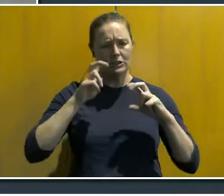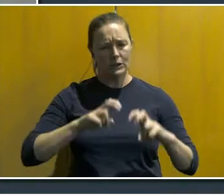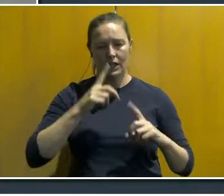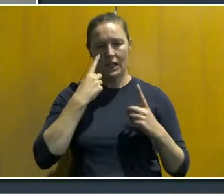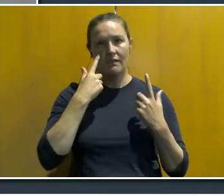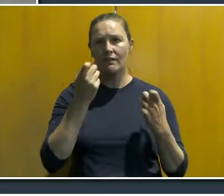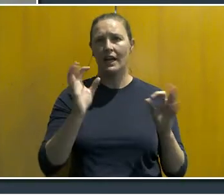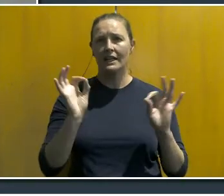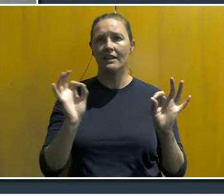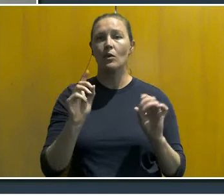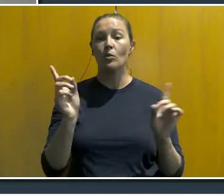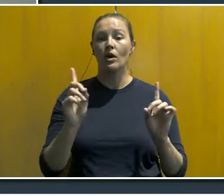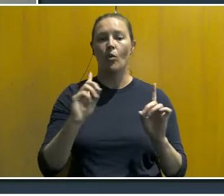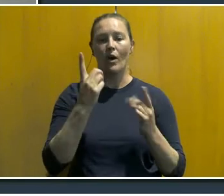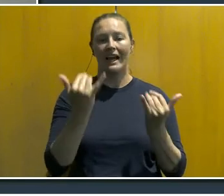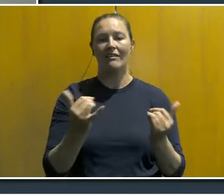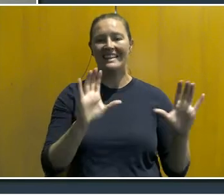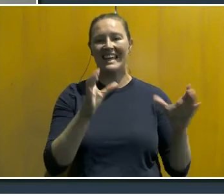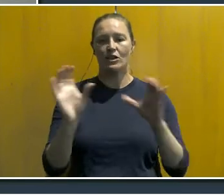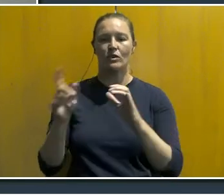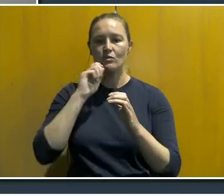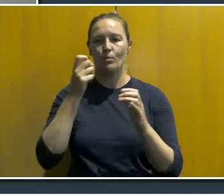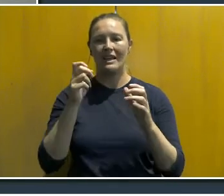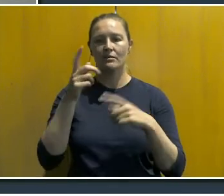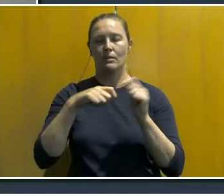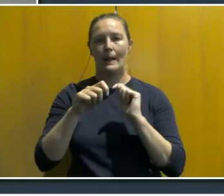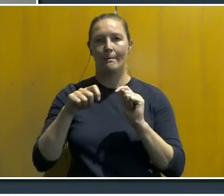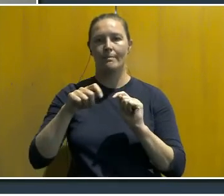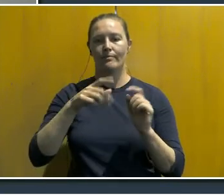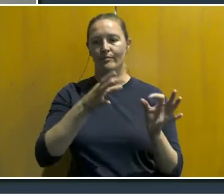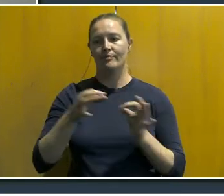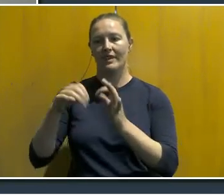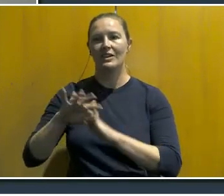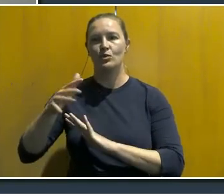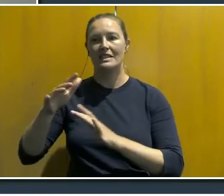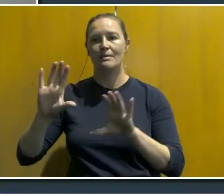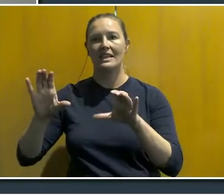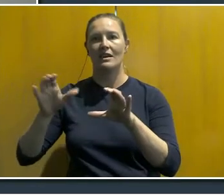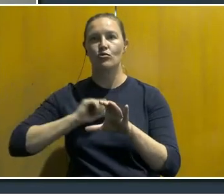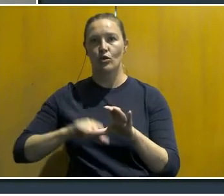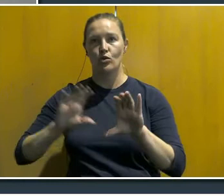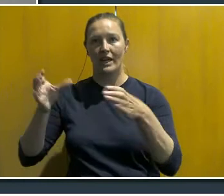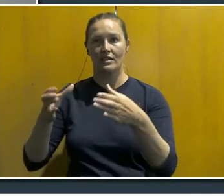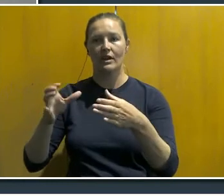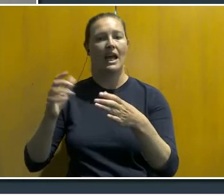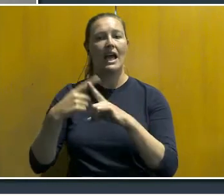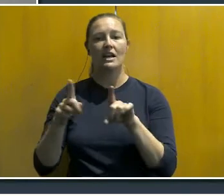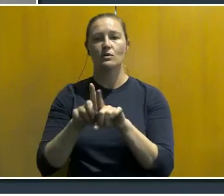to what current categories will be categorised as semi-rural, nor can I find a detailed assessment of how